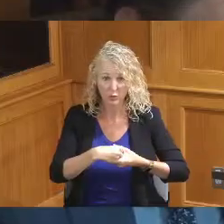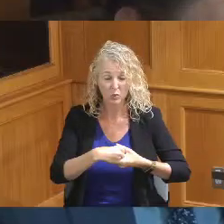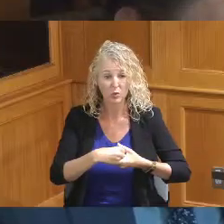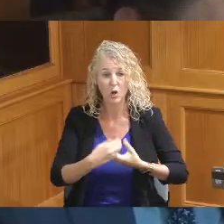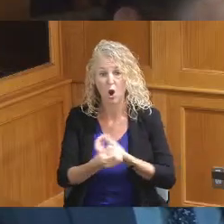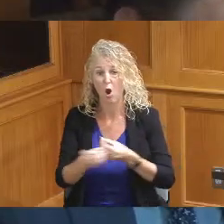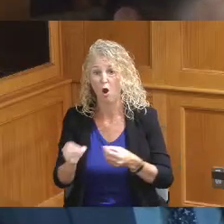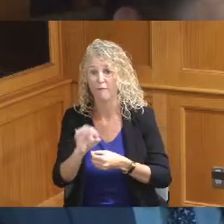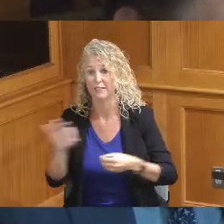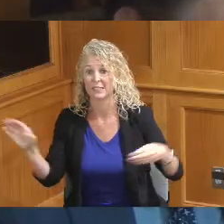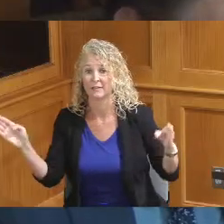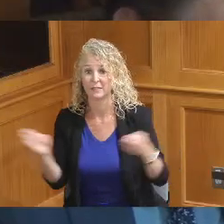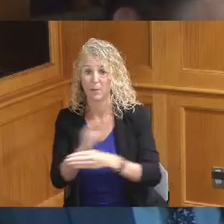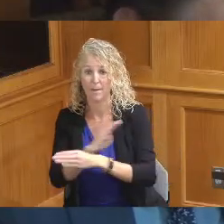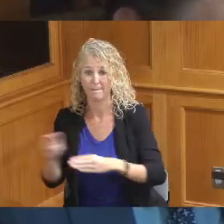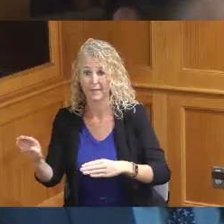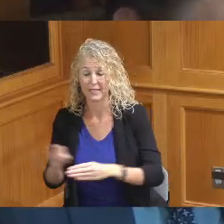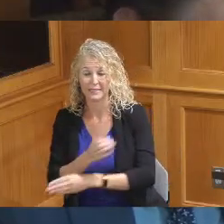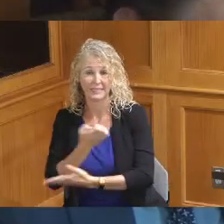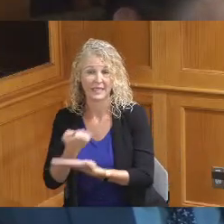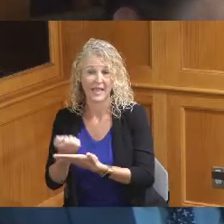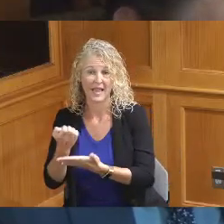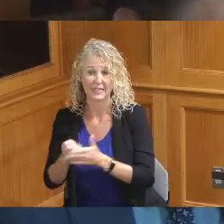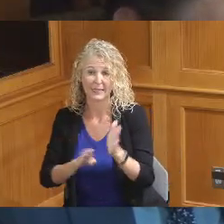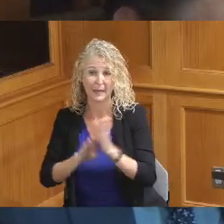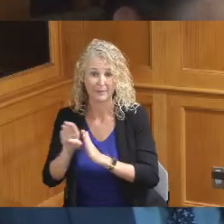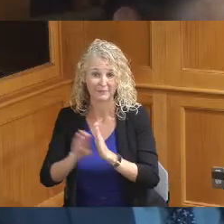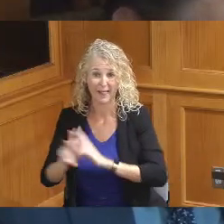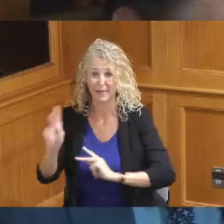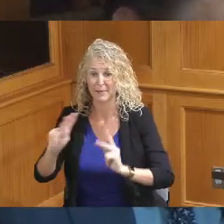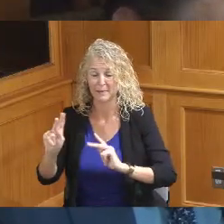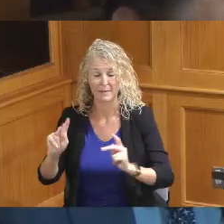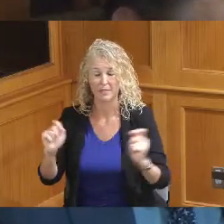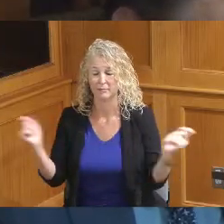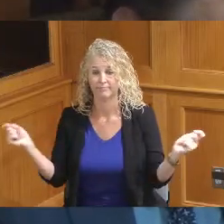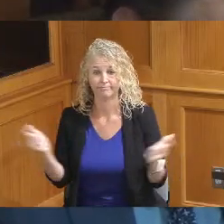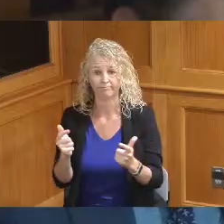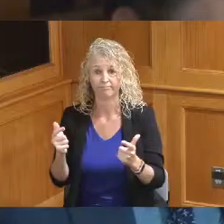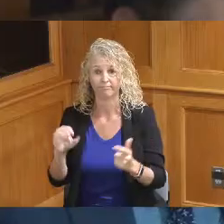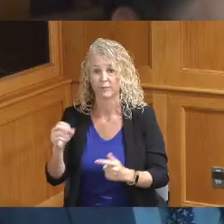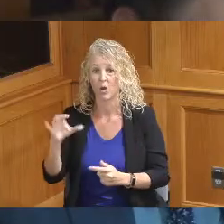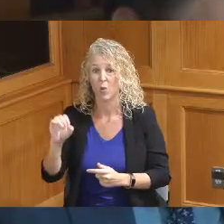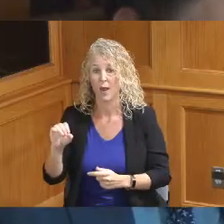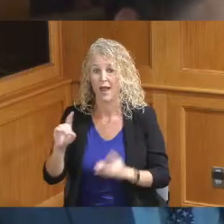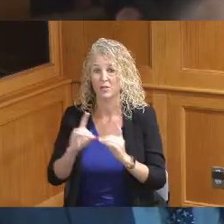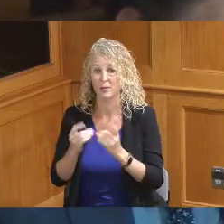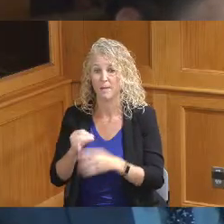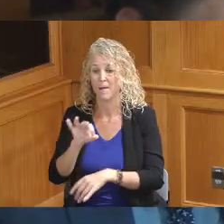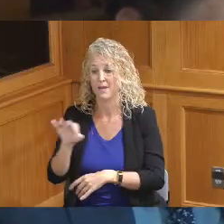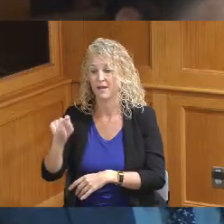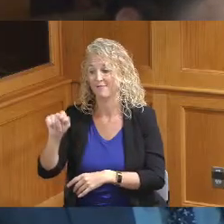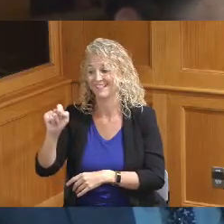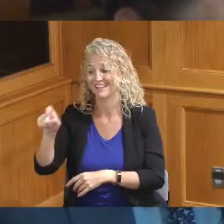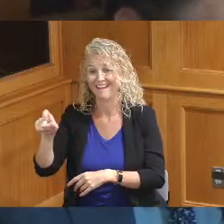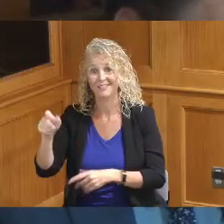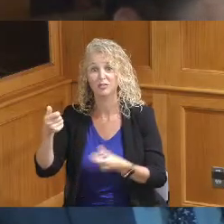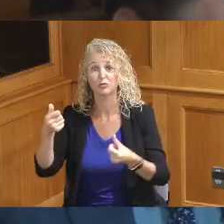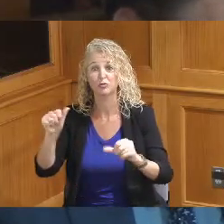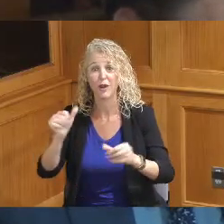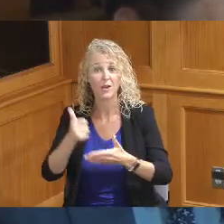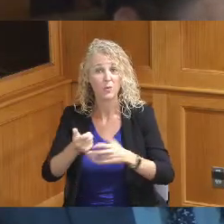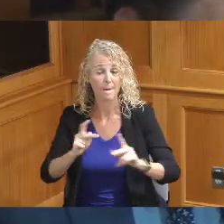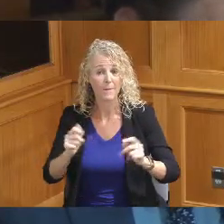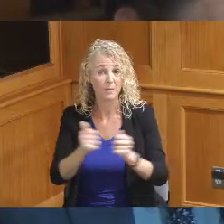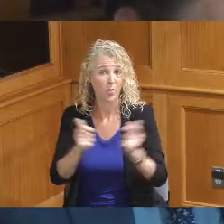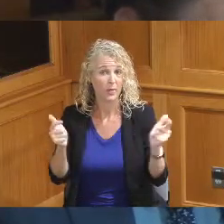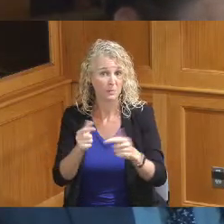Office of Small Business, to our economic development folks. The Ohio Department of Taxation was on there trying to help people